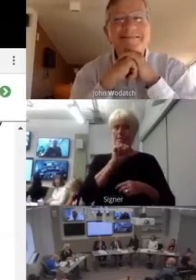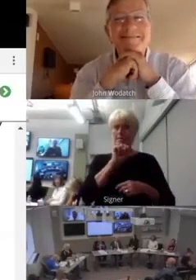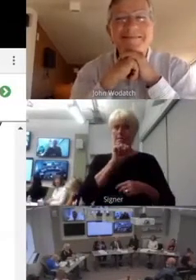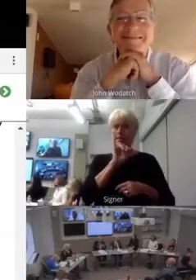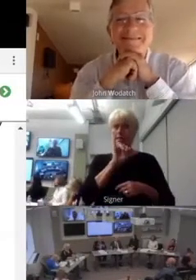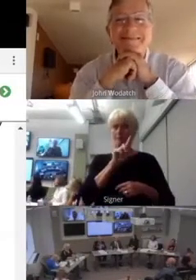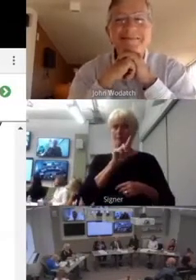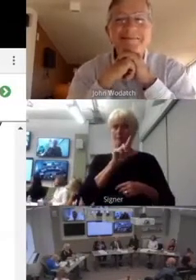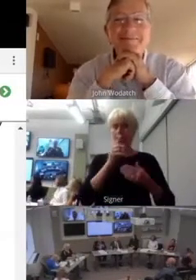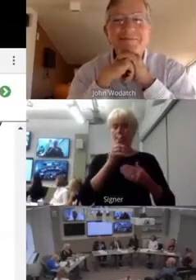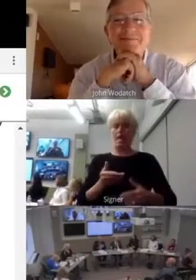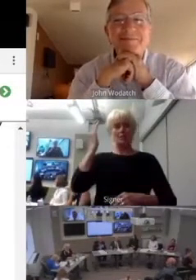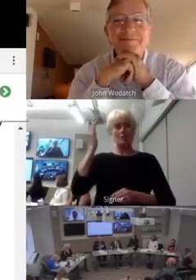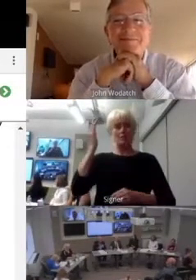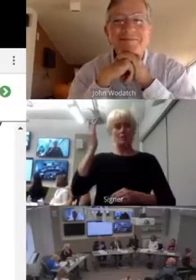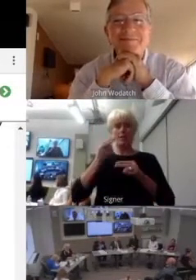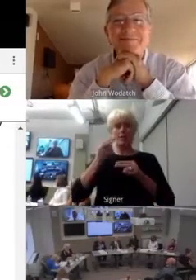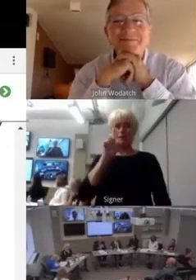at this table.